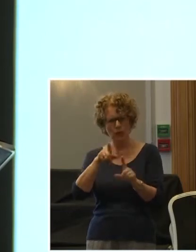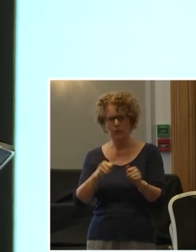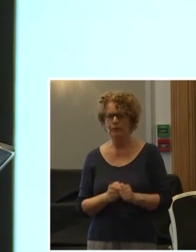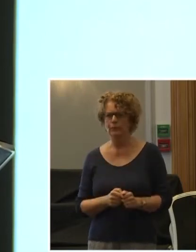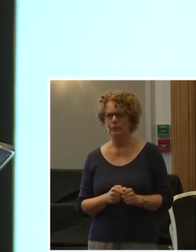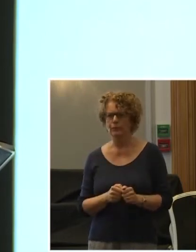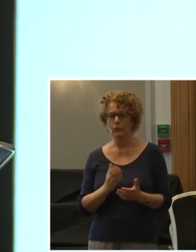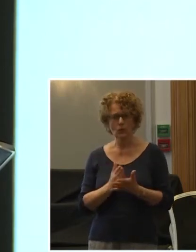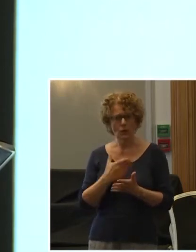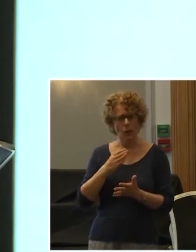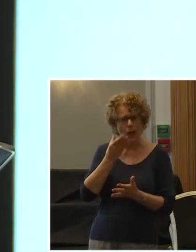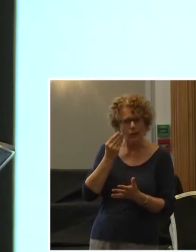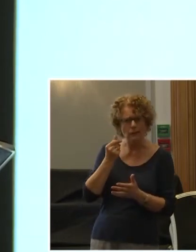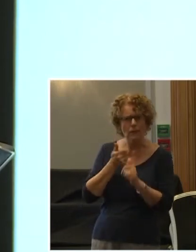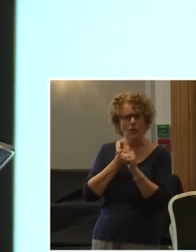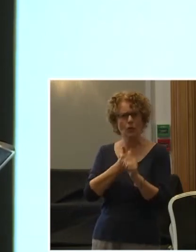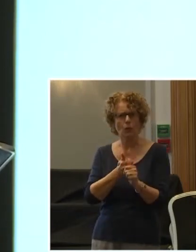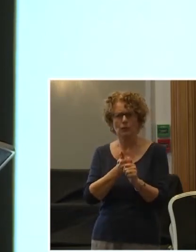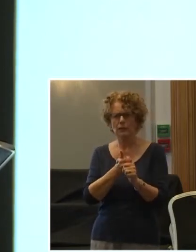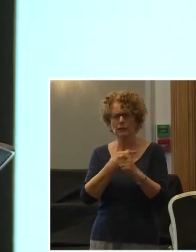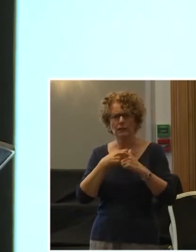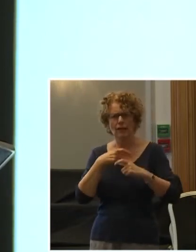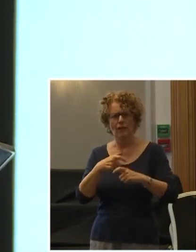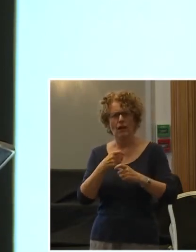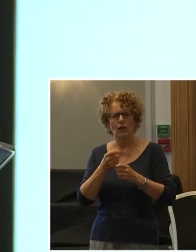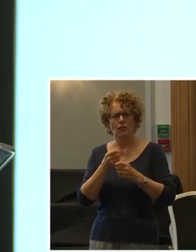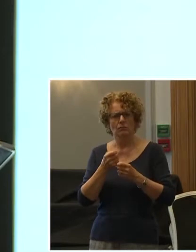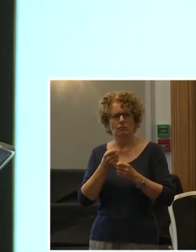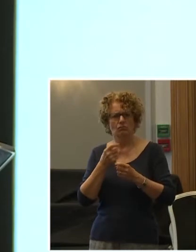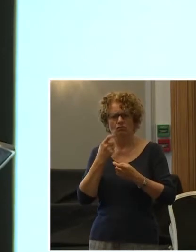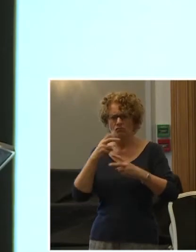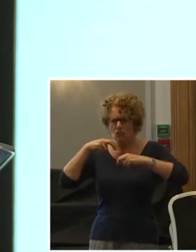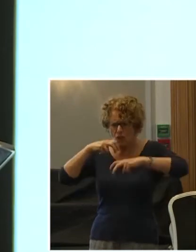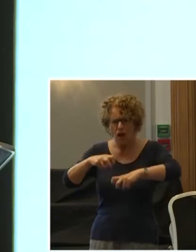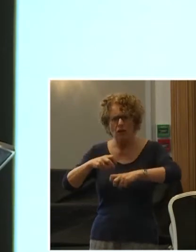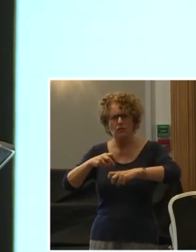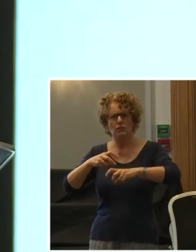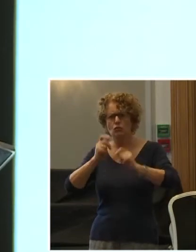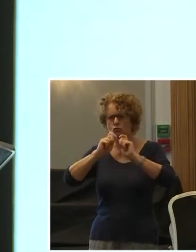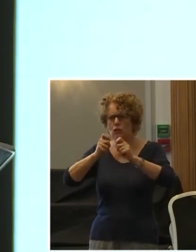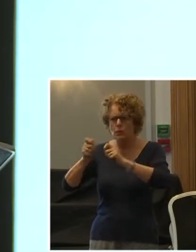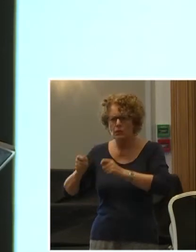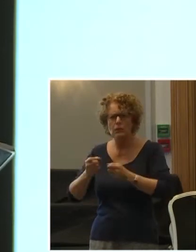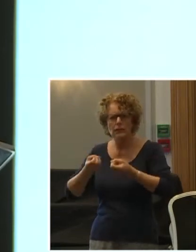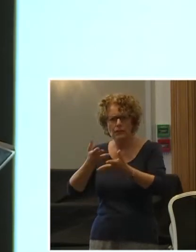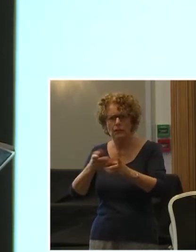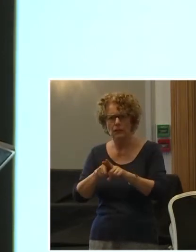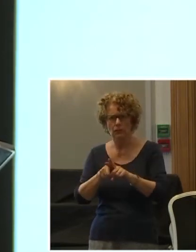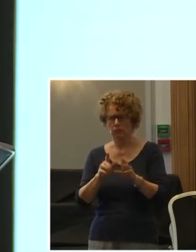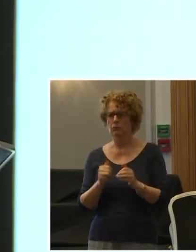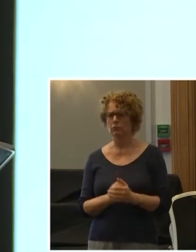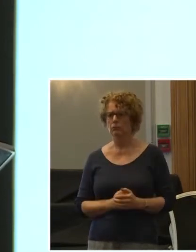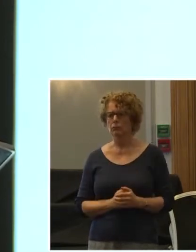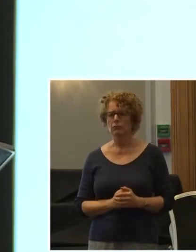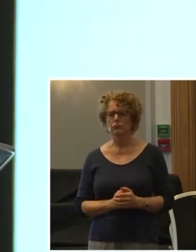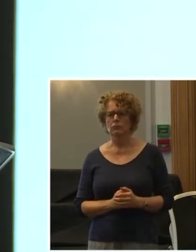listening and supporting and continuing the search and delivery of treatments on behalf of the community. And most importantly